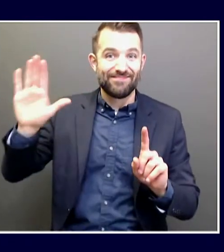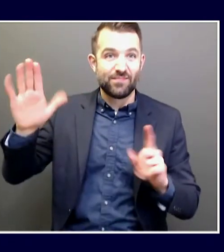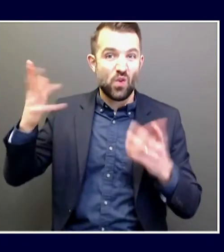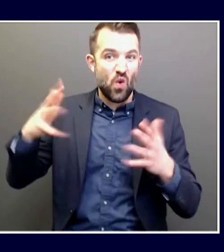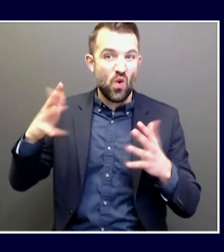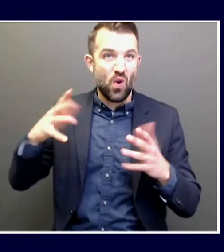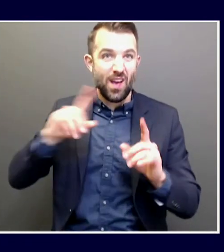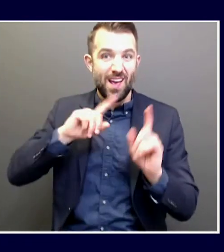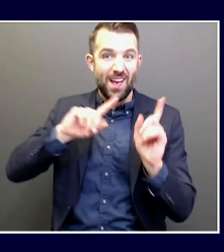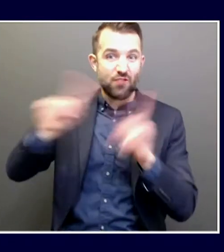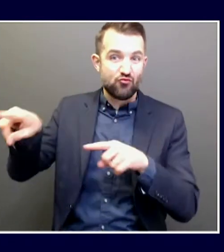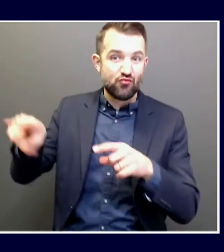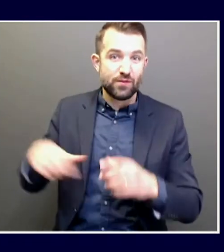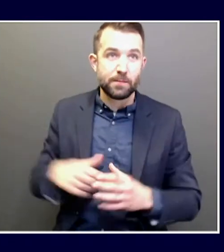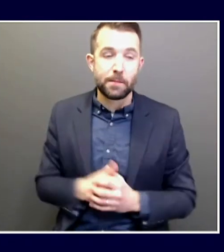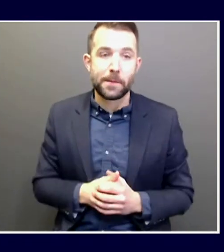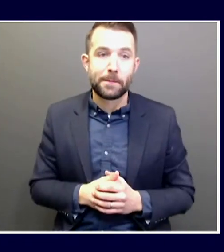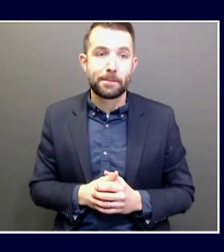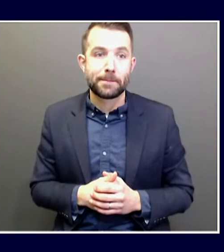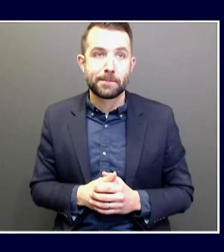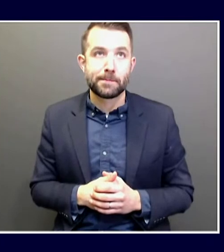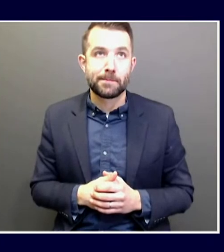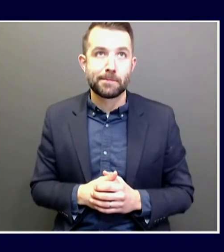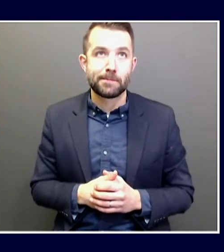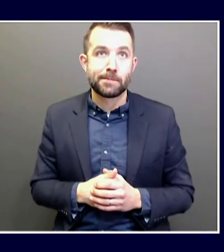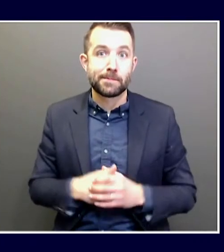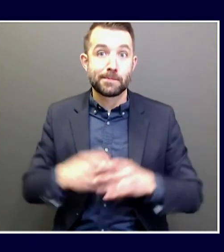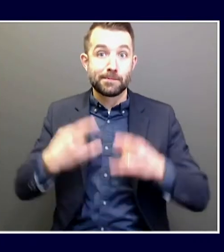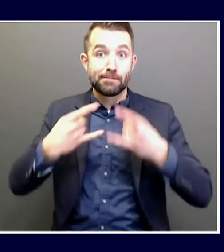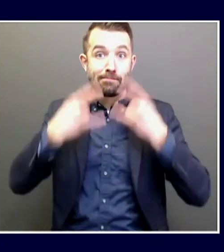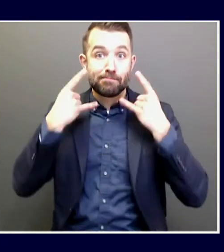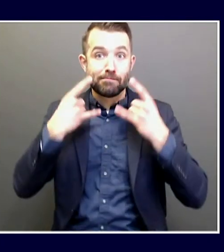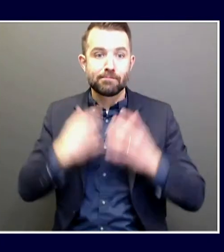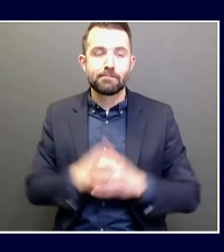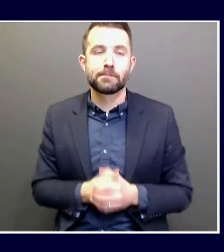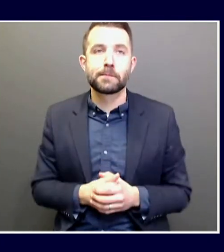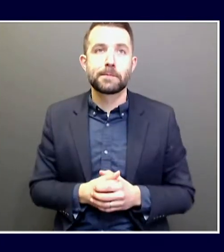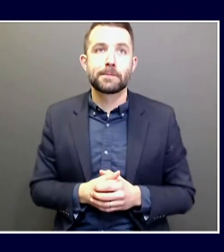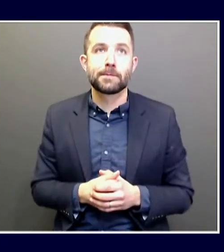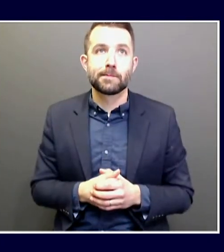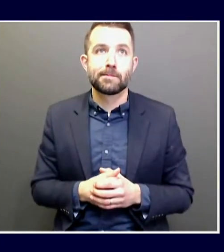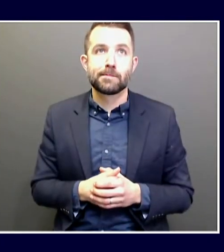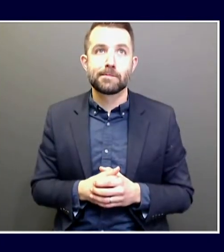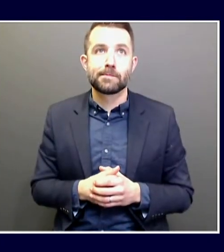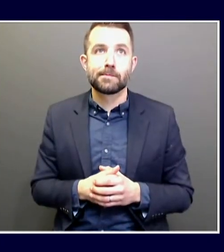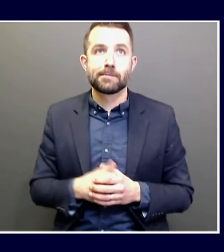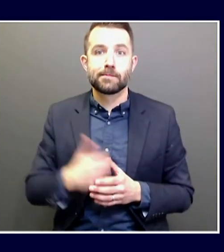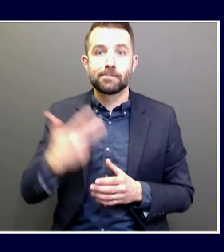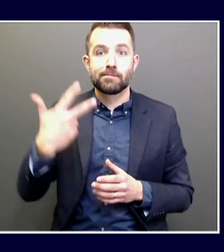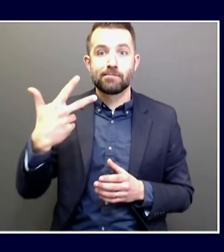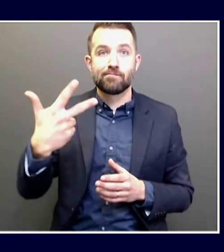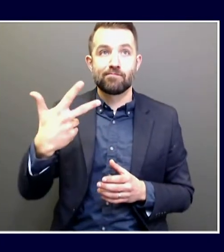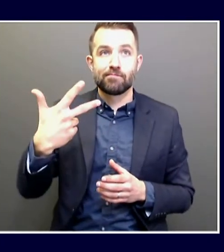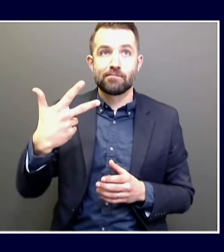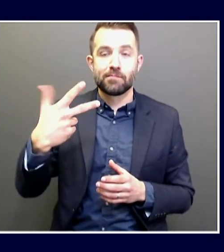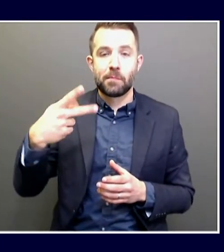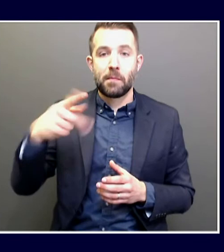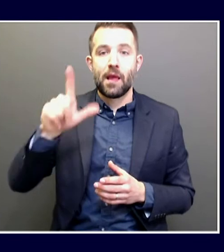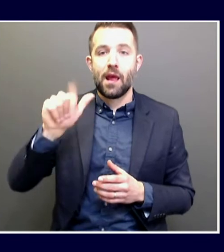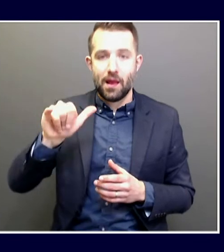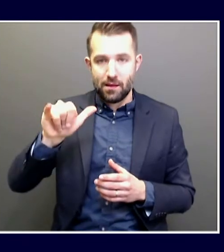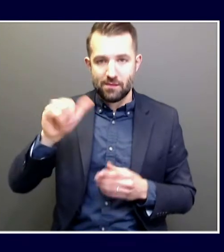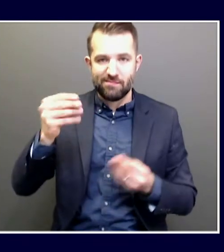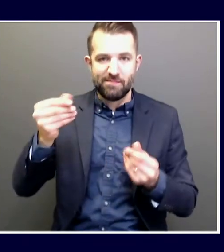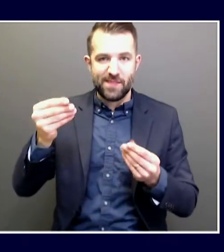a surgical mask are whether they are considered or say they are 3-ply. That is really the art of what a surgical mask is.